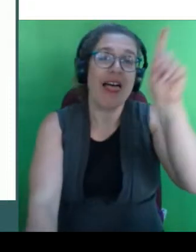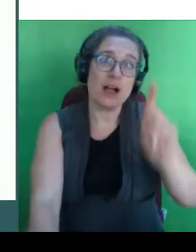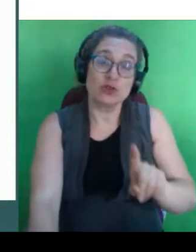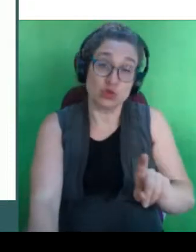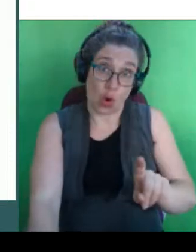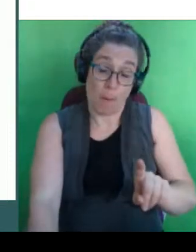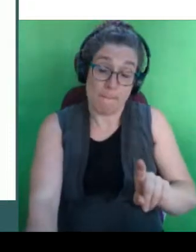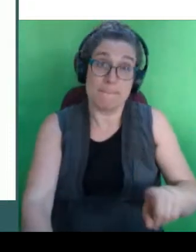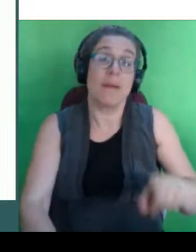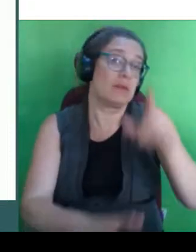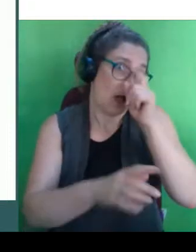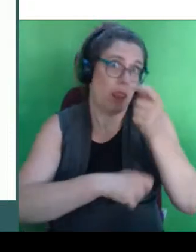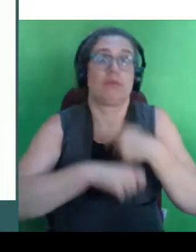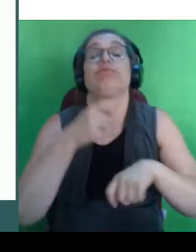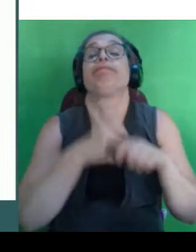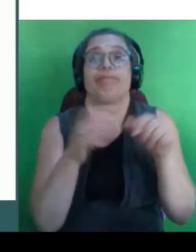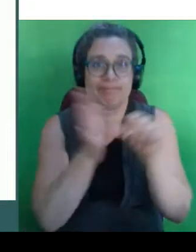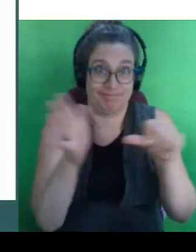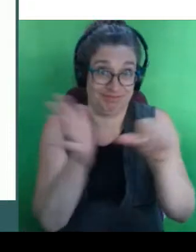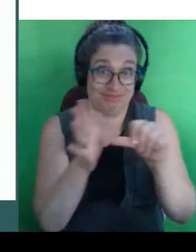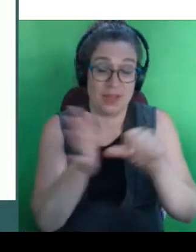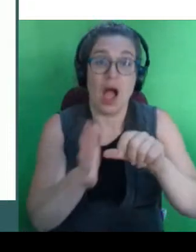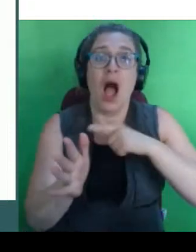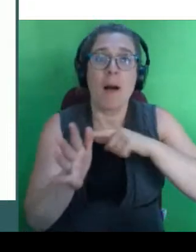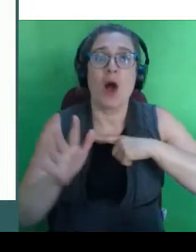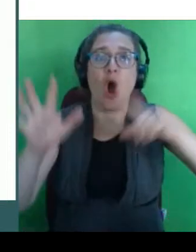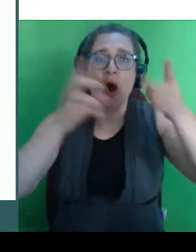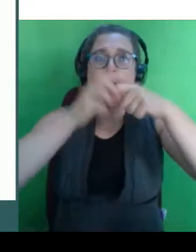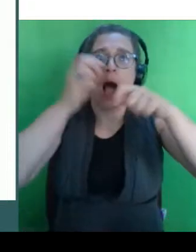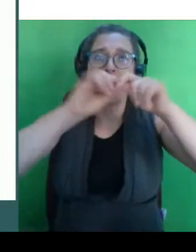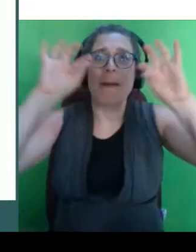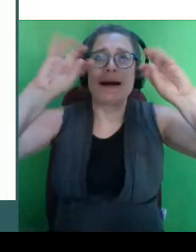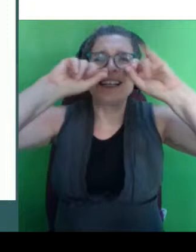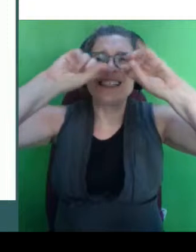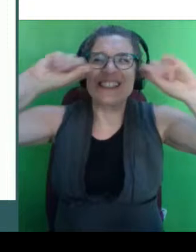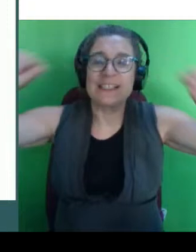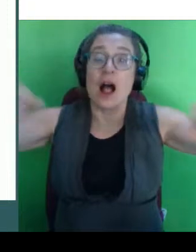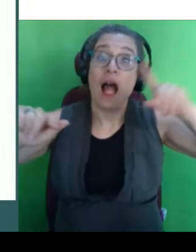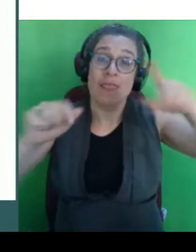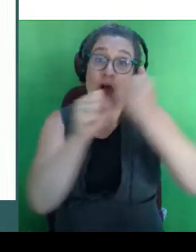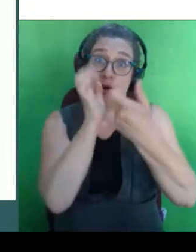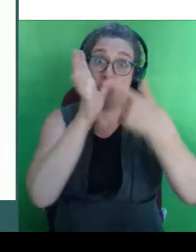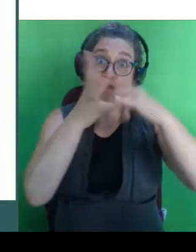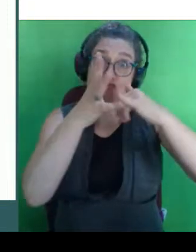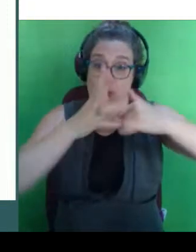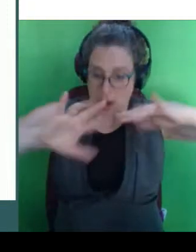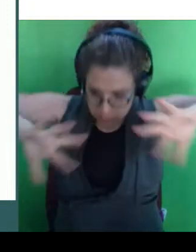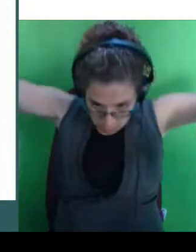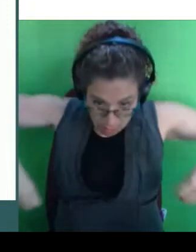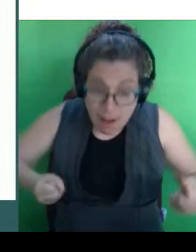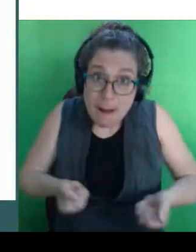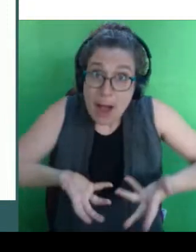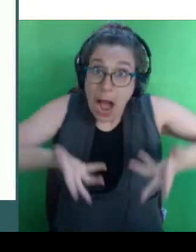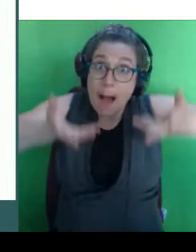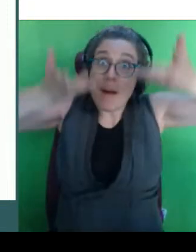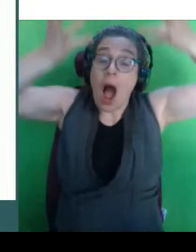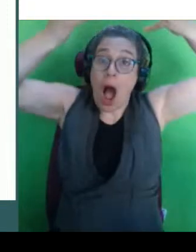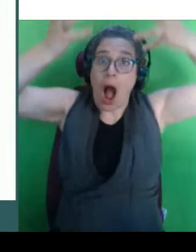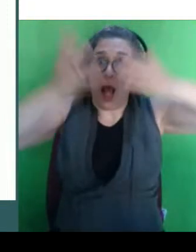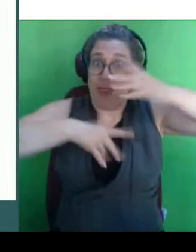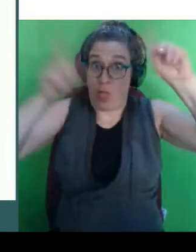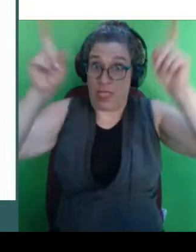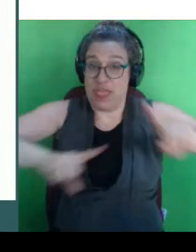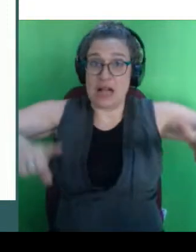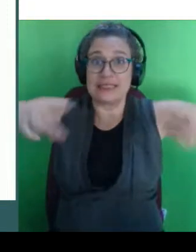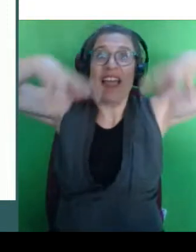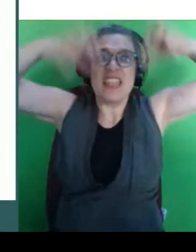taken up very high in the atmosphere, fragmented, and then come down and can be inhaled into the chest and cause very significant